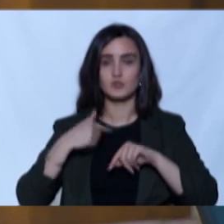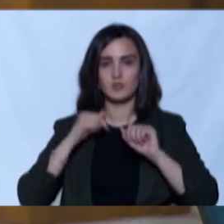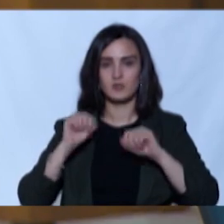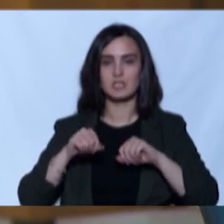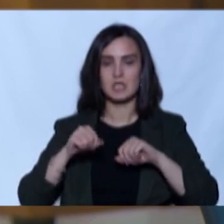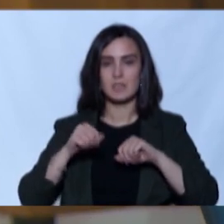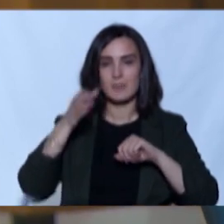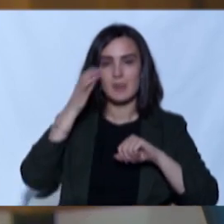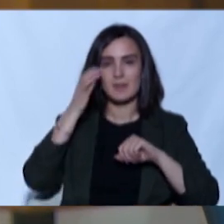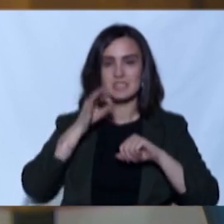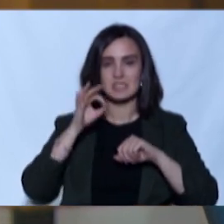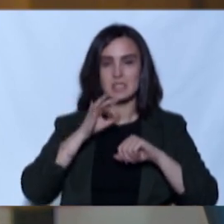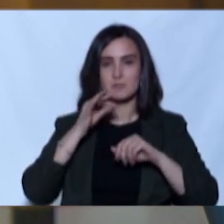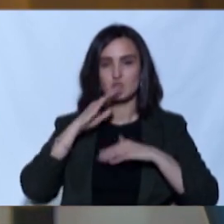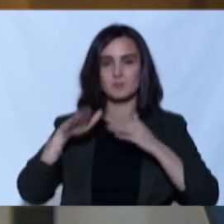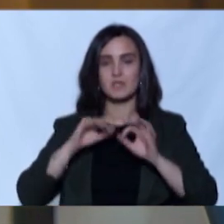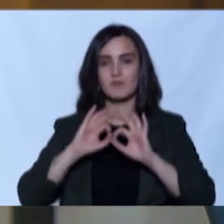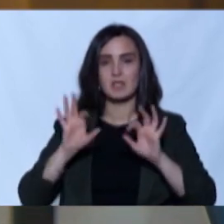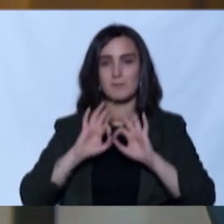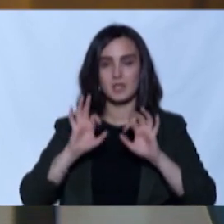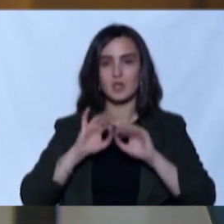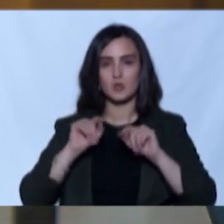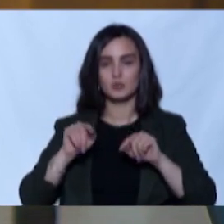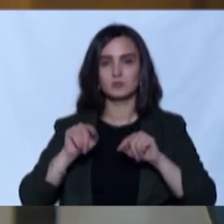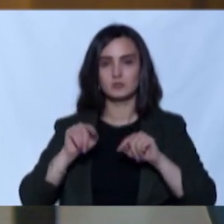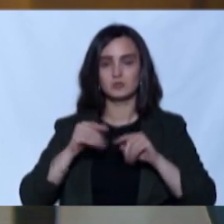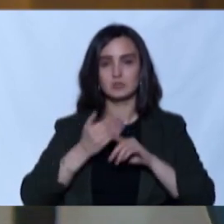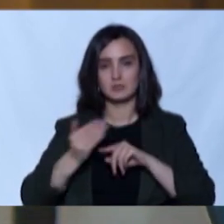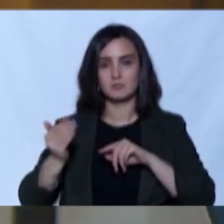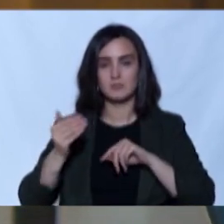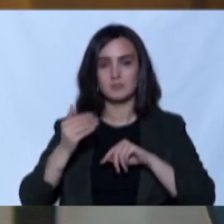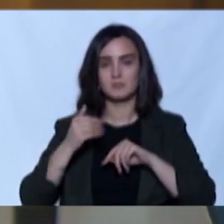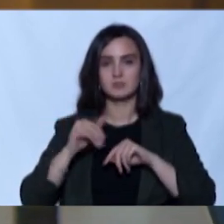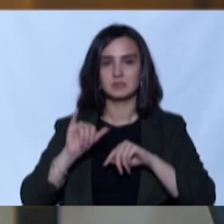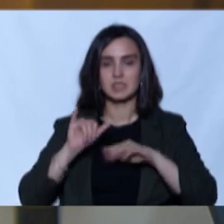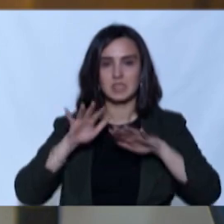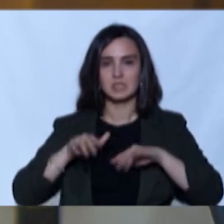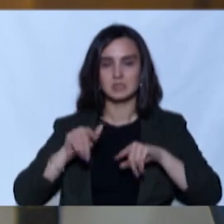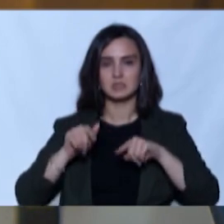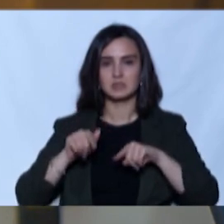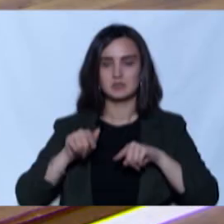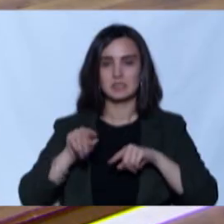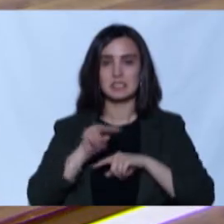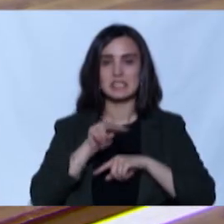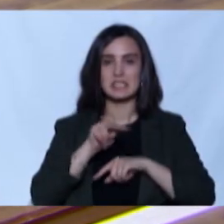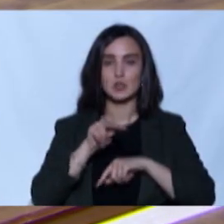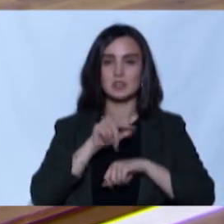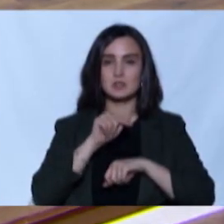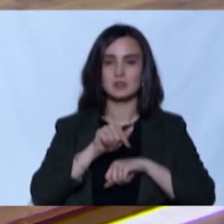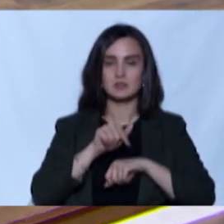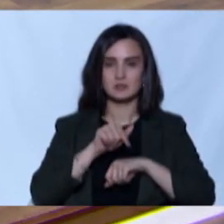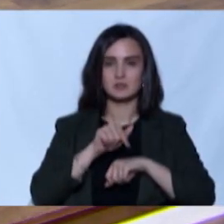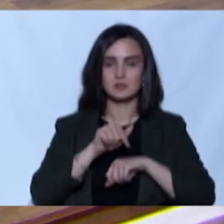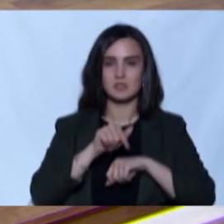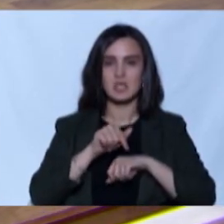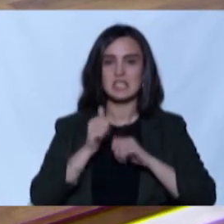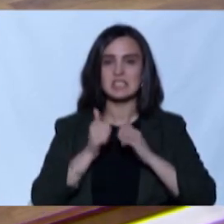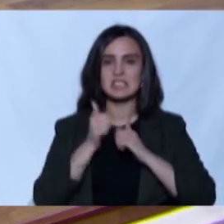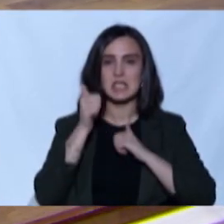science fiction being exemplary for this, where the literature predicts what will happen in the